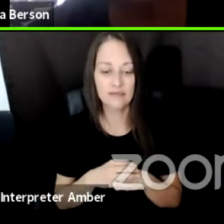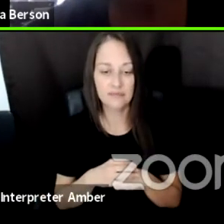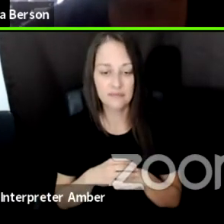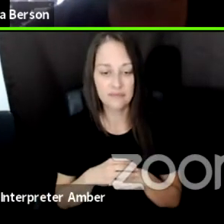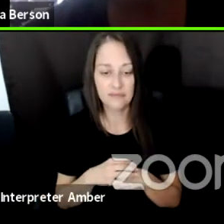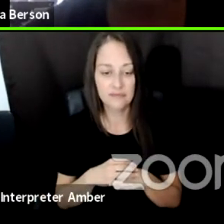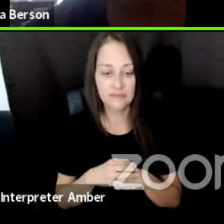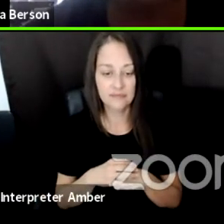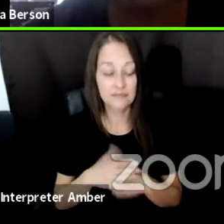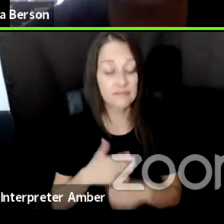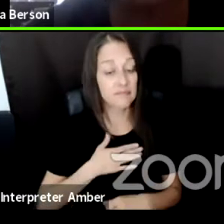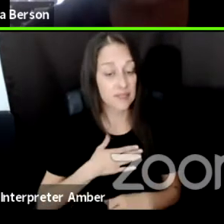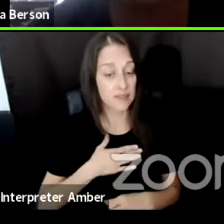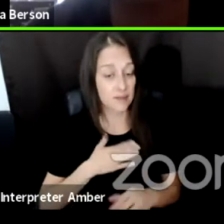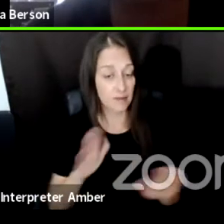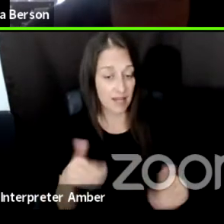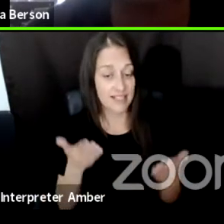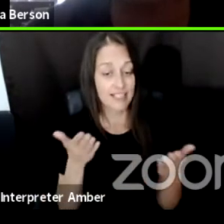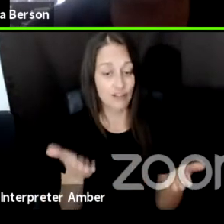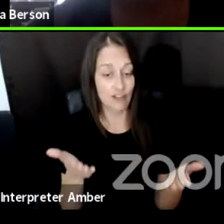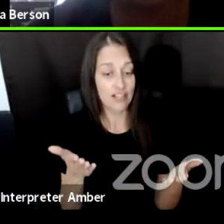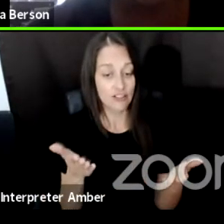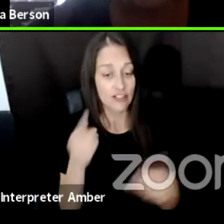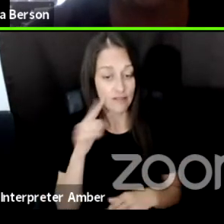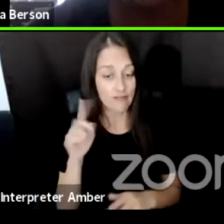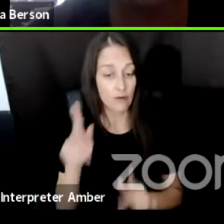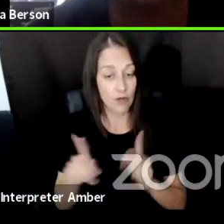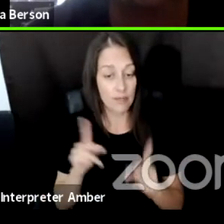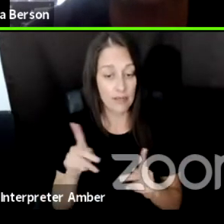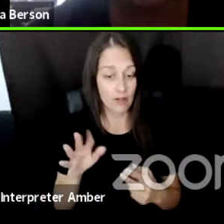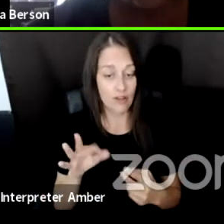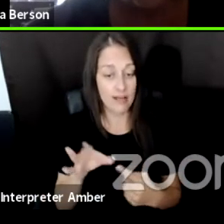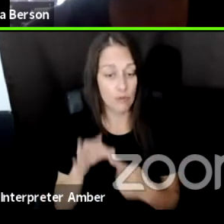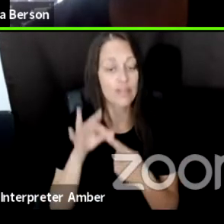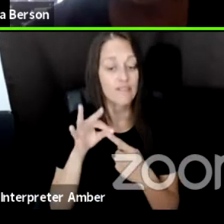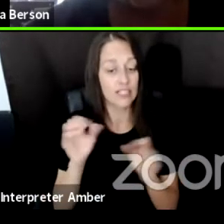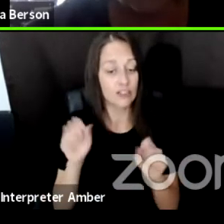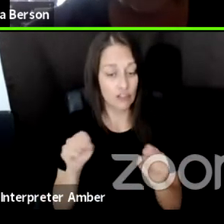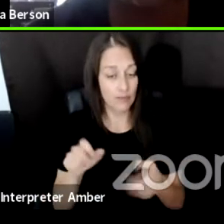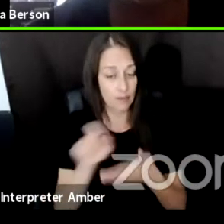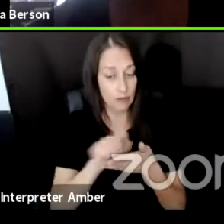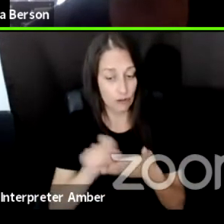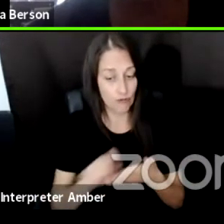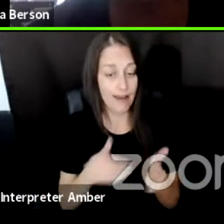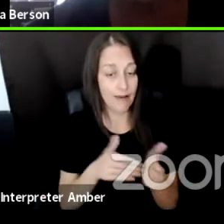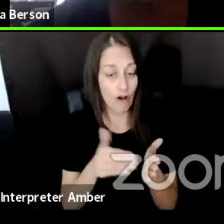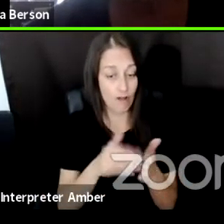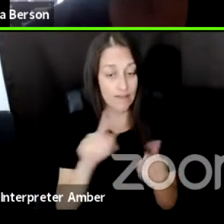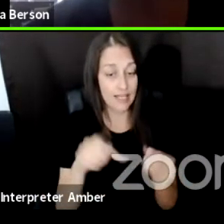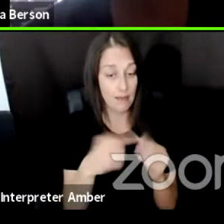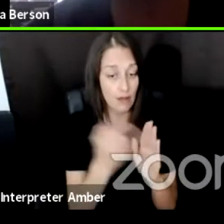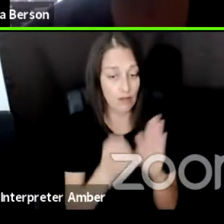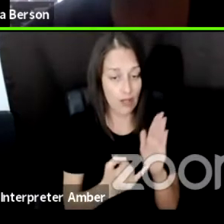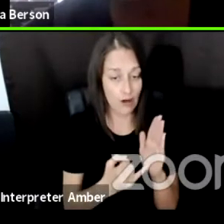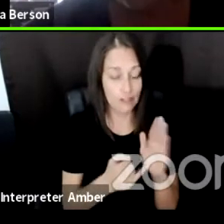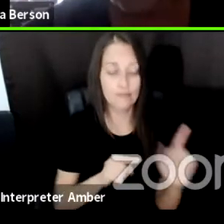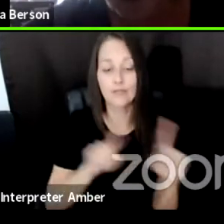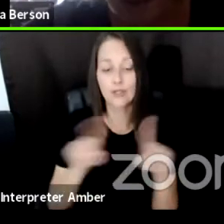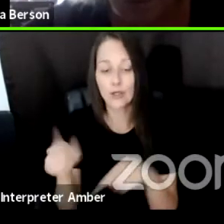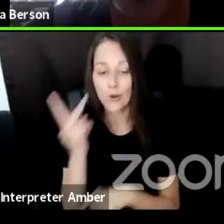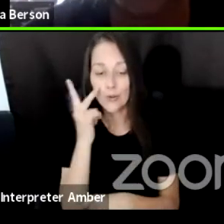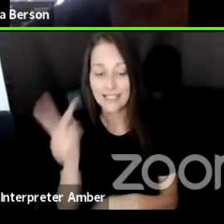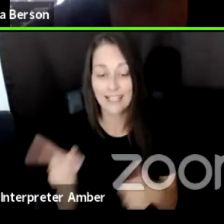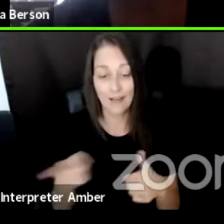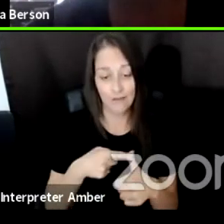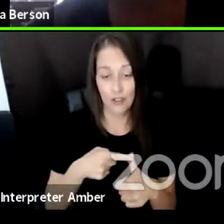who is privileged to be in that position of writing regularly about the arts, go see it first. You'll have more